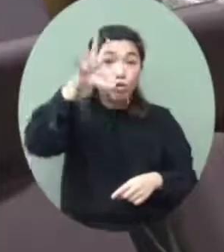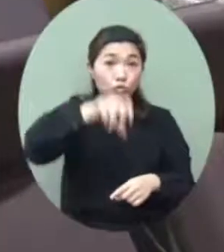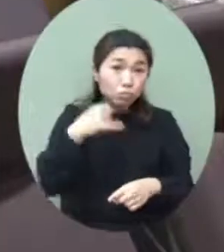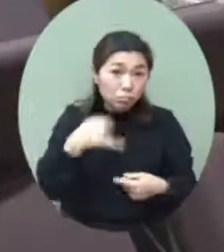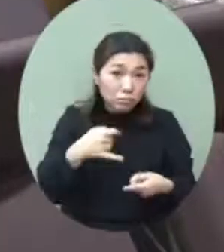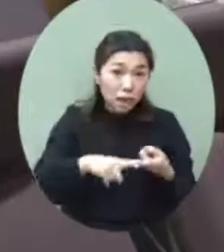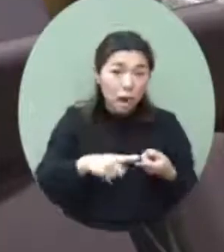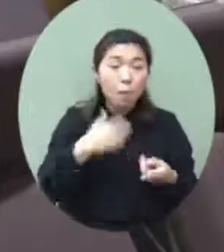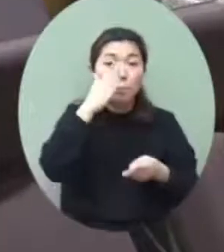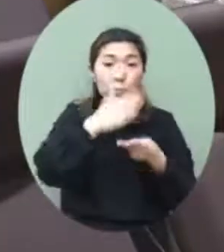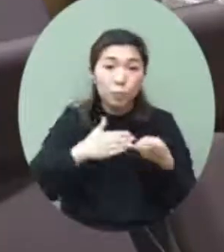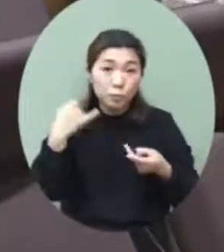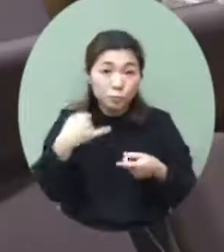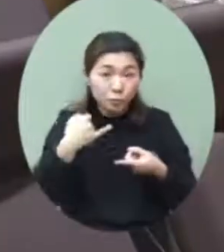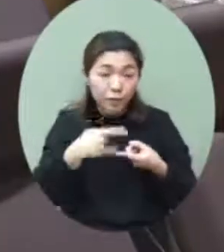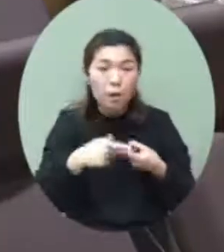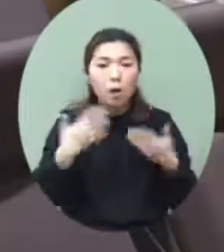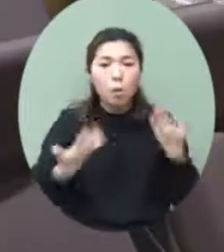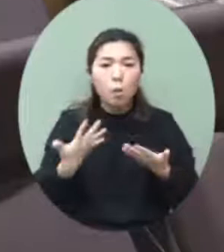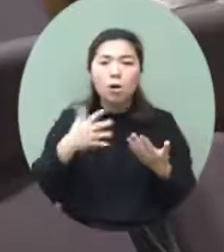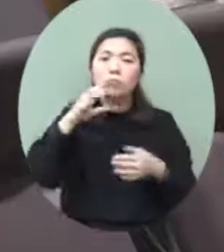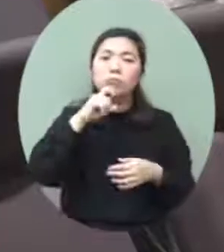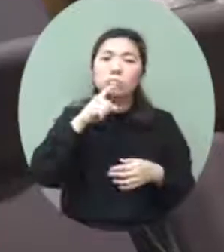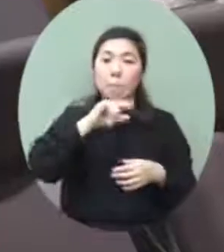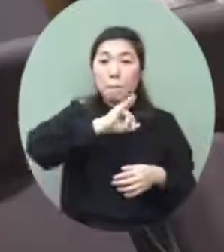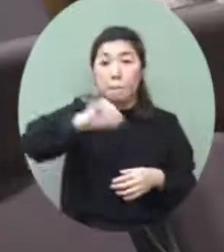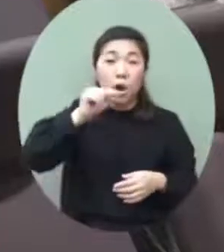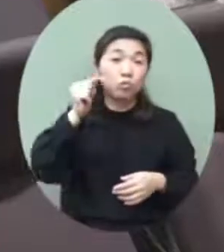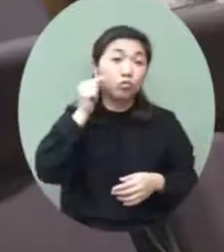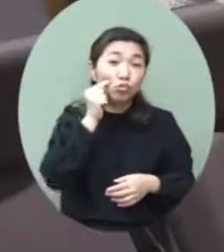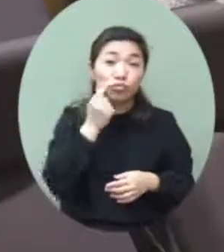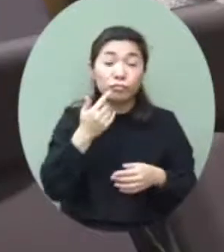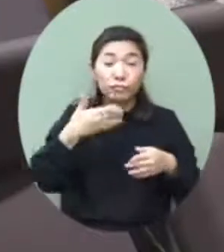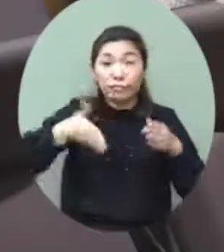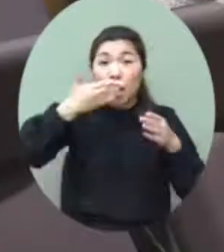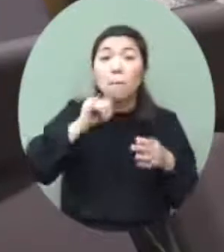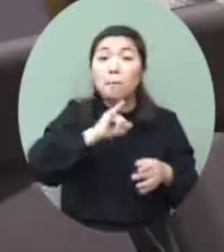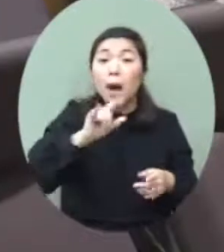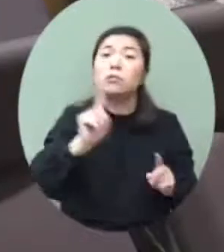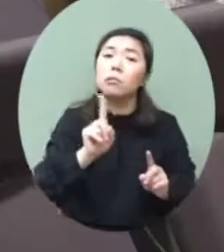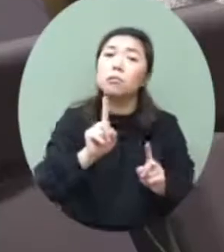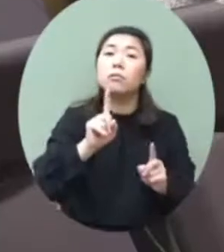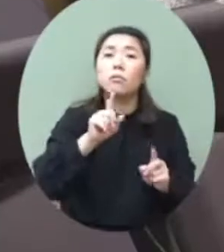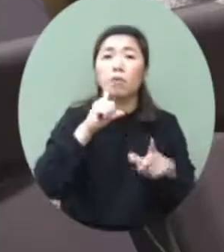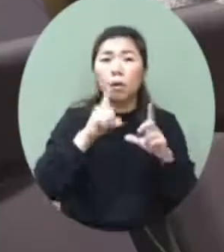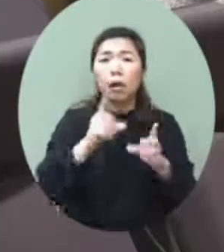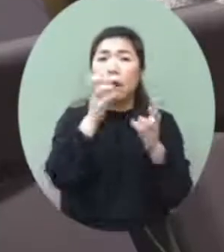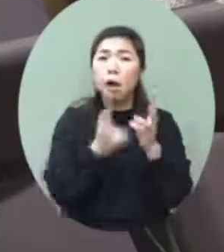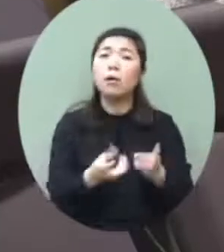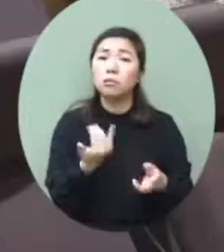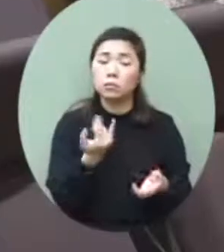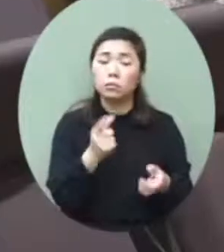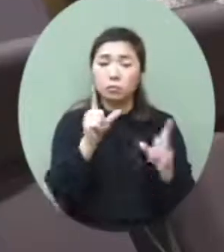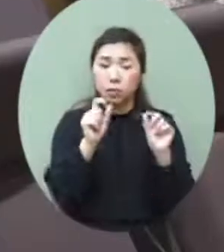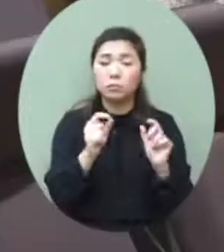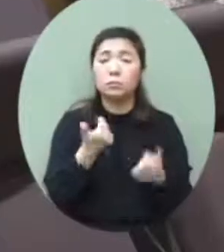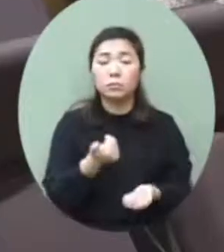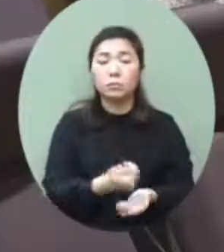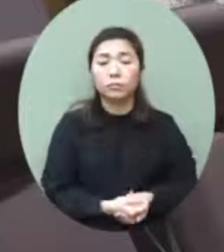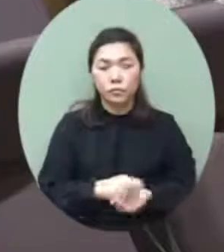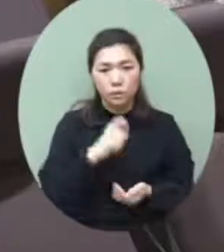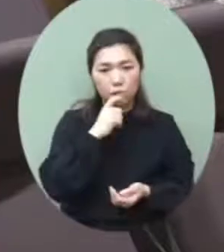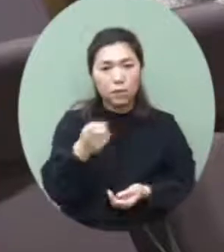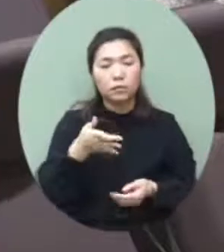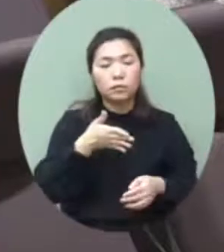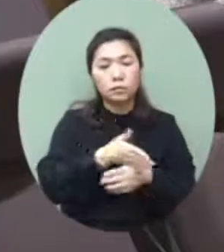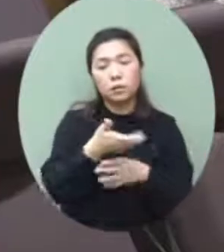attend face-to-face classes. Does that mean that they are not allowed to attend half-day school or full-day school, or cannot